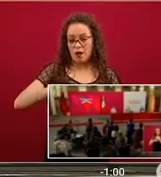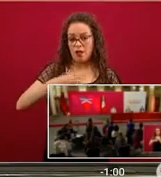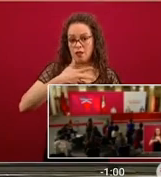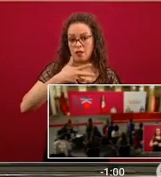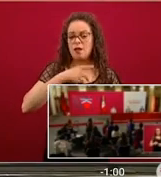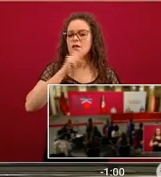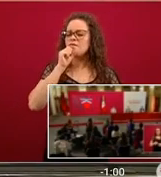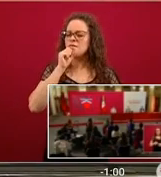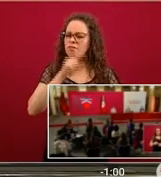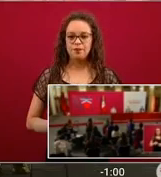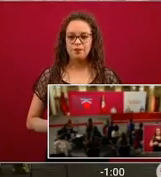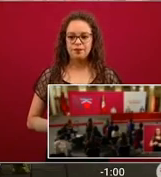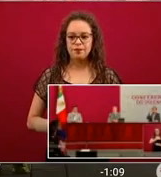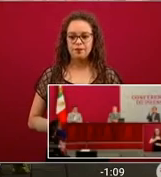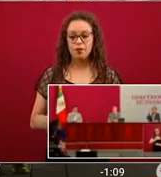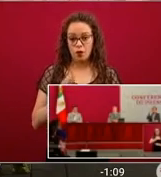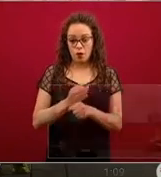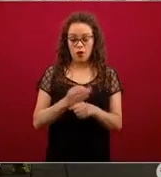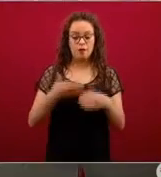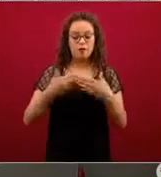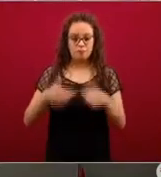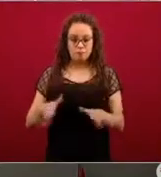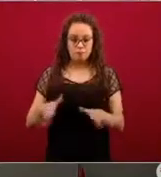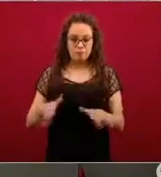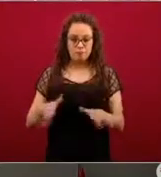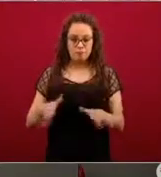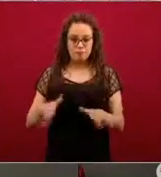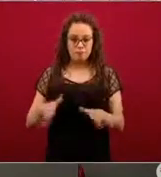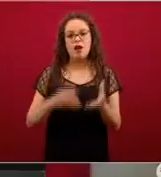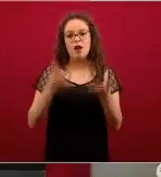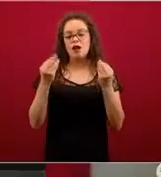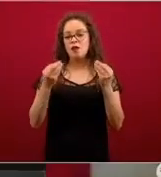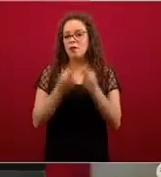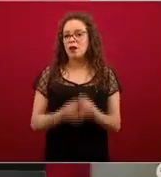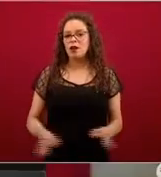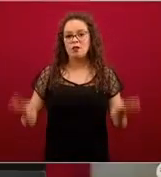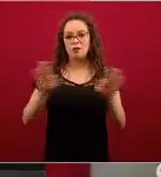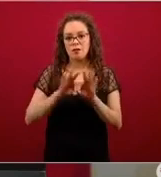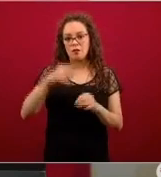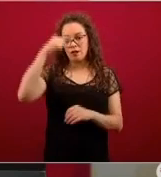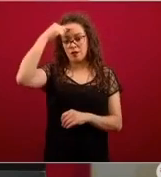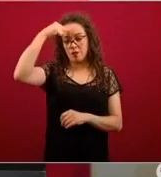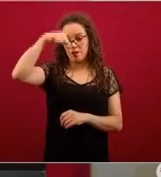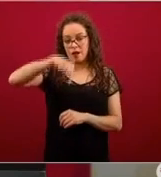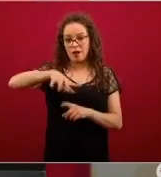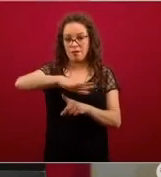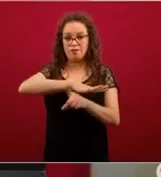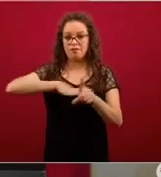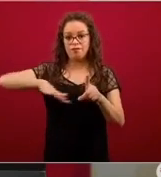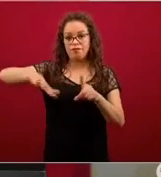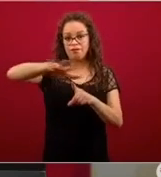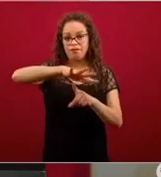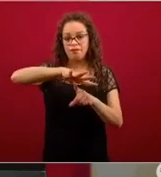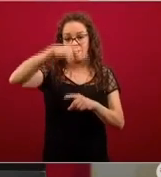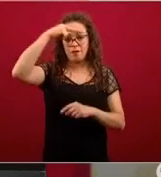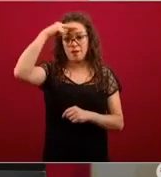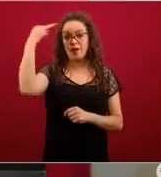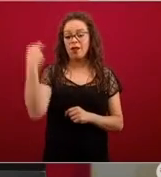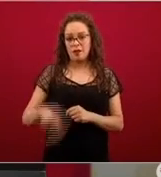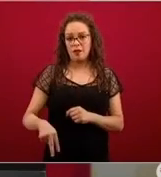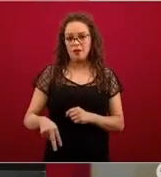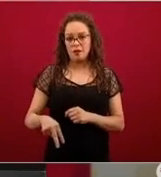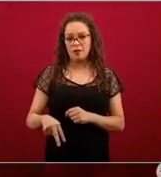incredible doctors and nurses, health professionals who are so valued to us all as